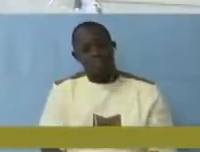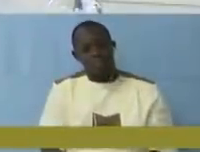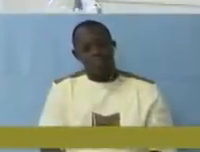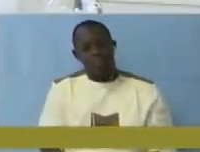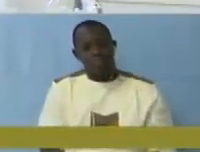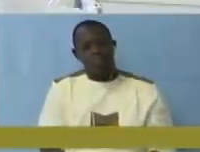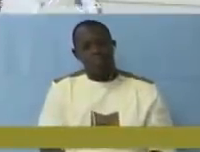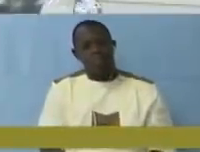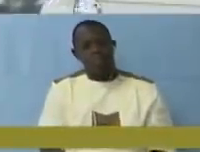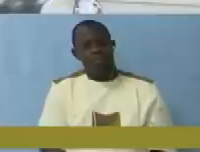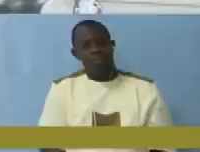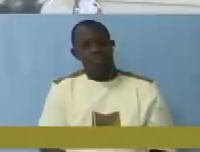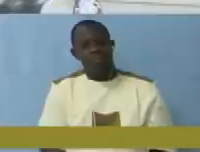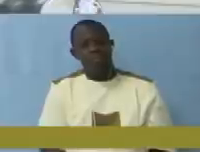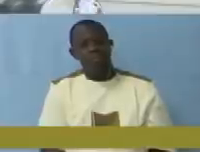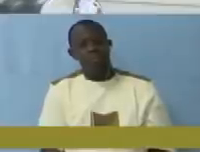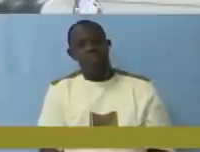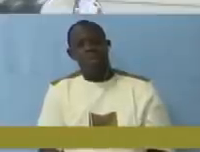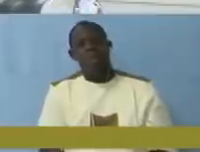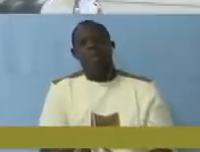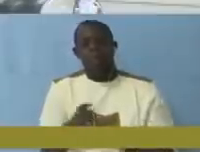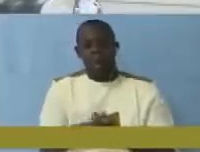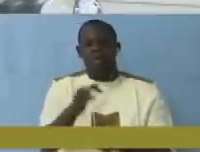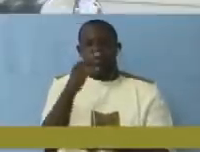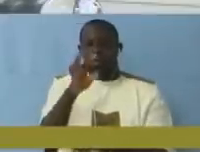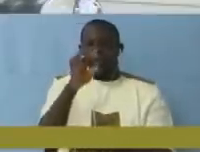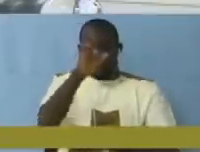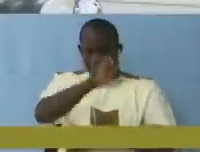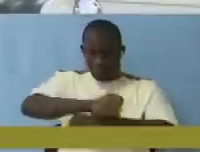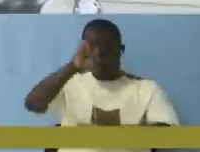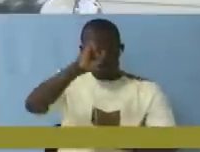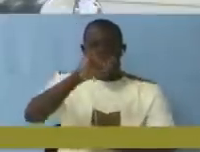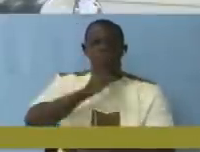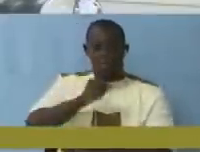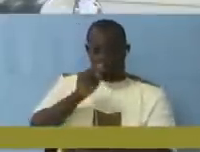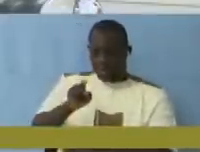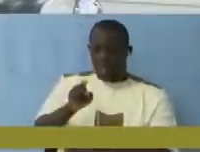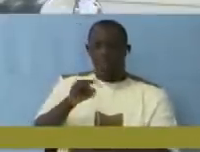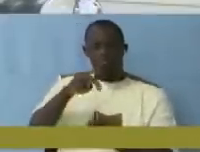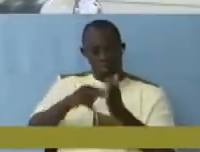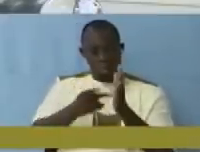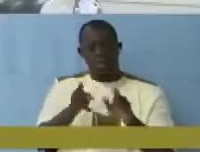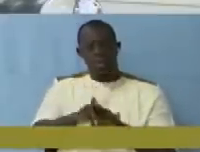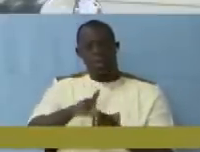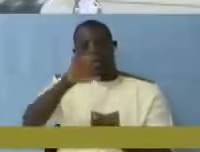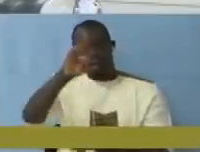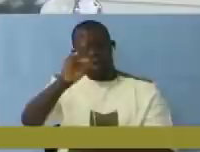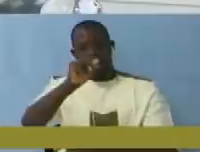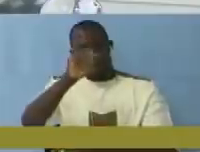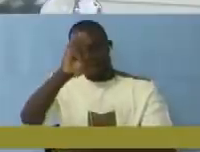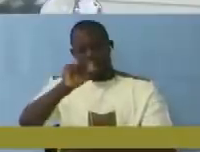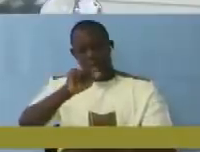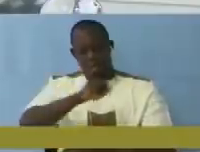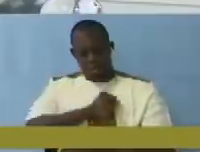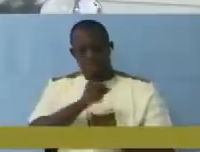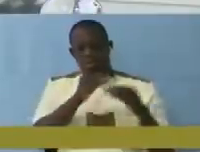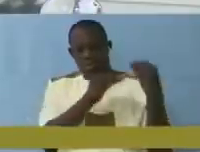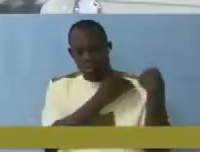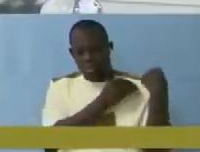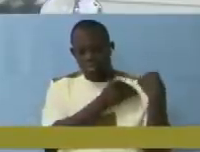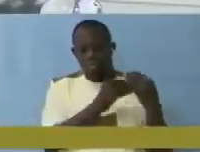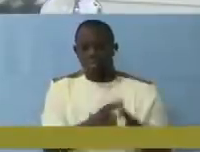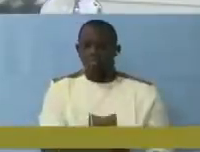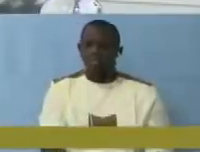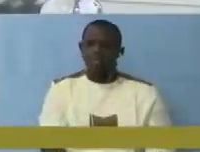say Daba Lamun. Yes, if he was Ning Ayatara Dabala Mulle, how about